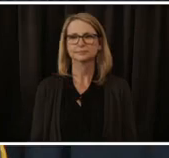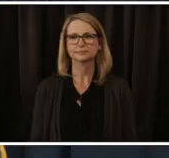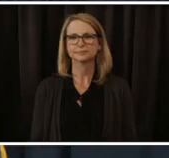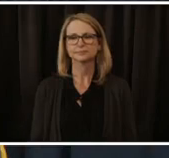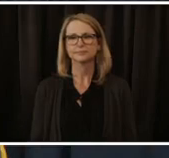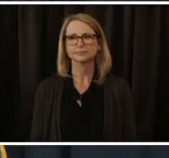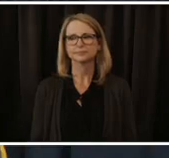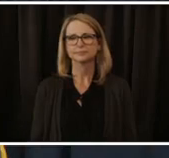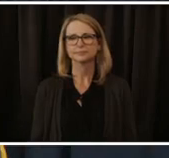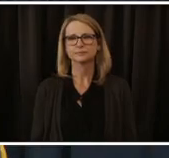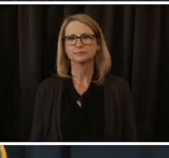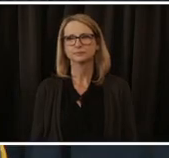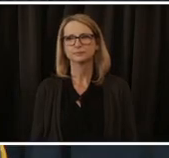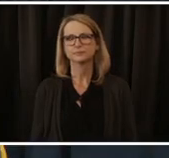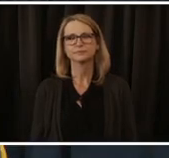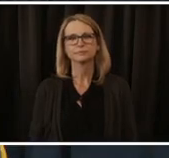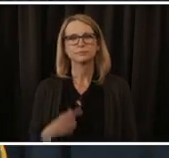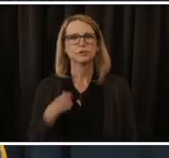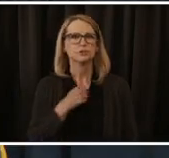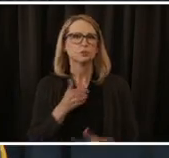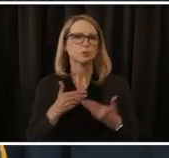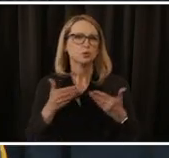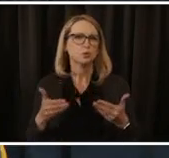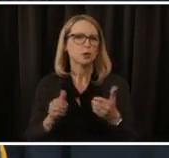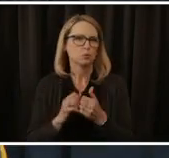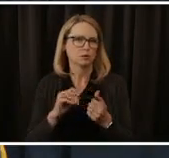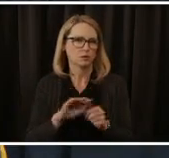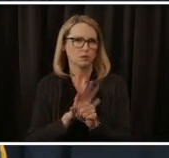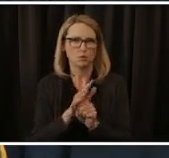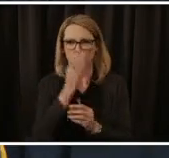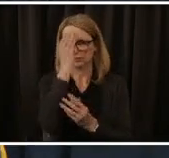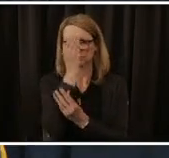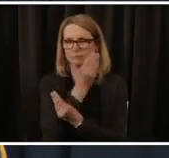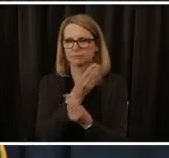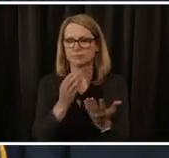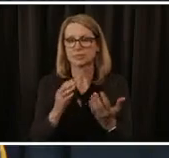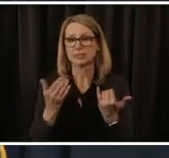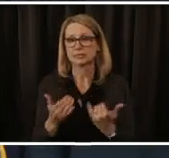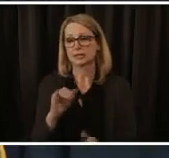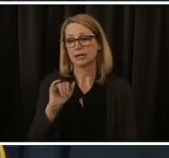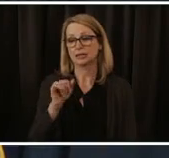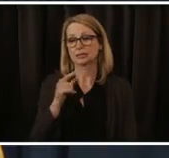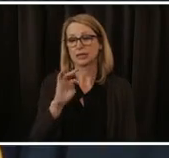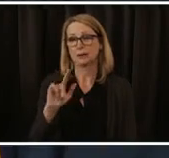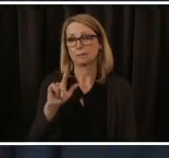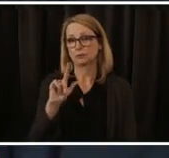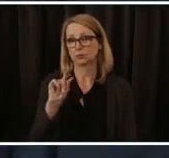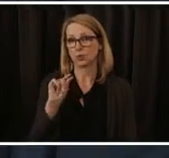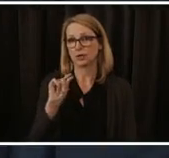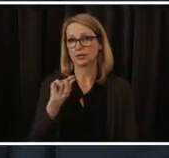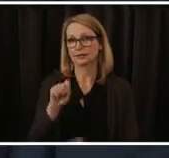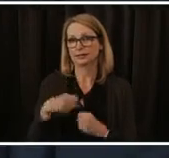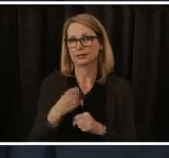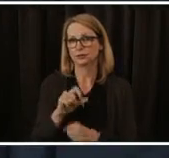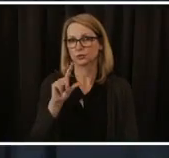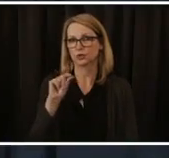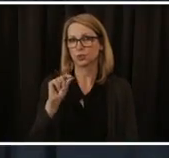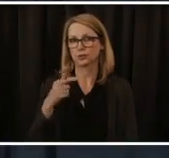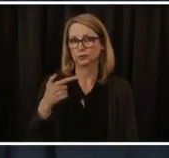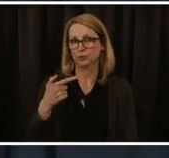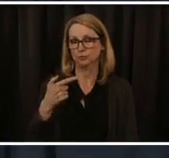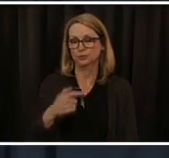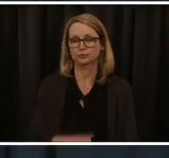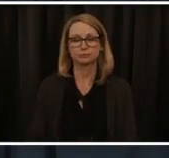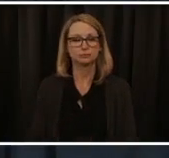So we'll go ahead and get started. Is today's COVID update, April 20th, 2021. We have a pretty